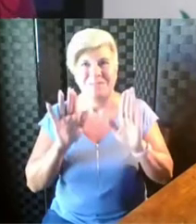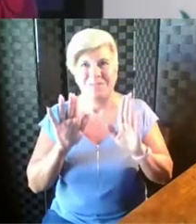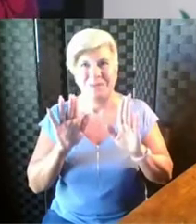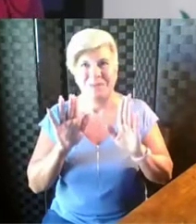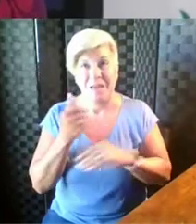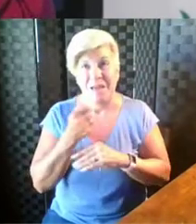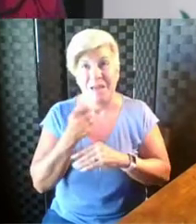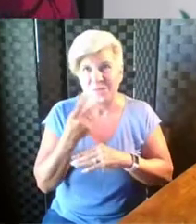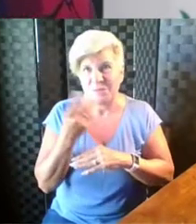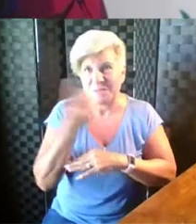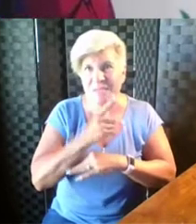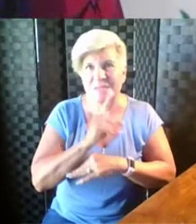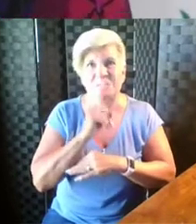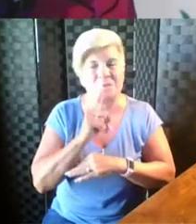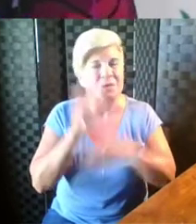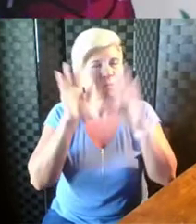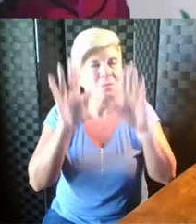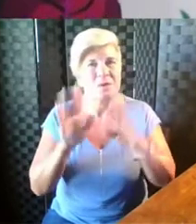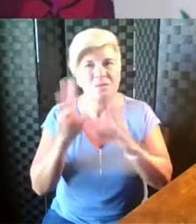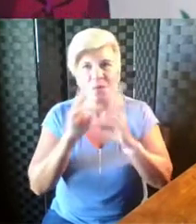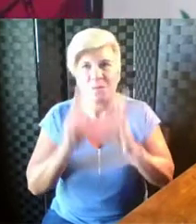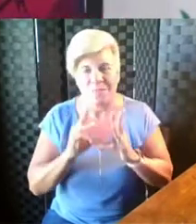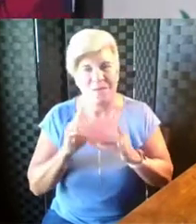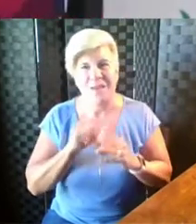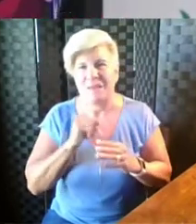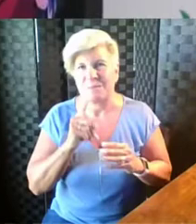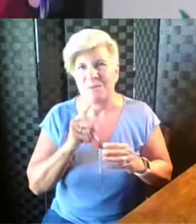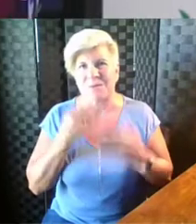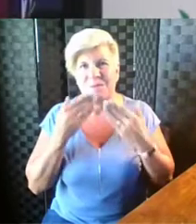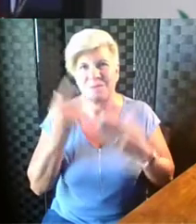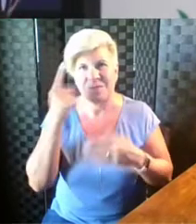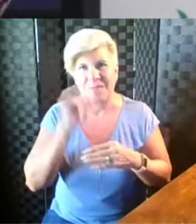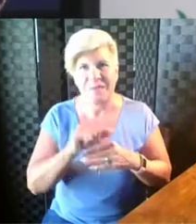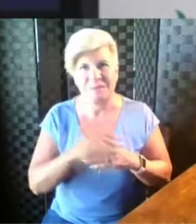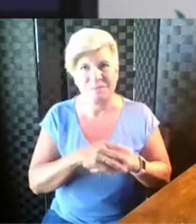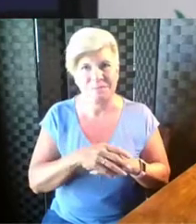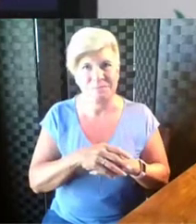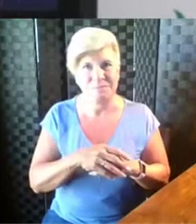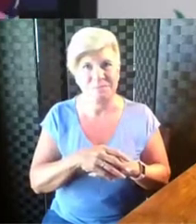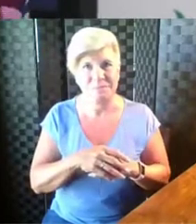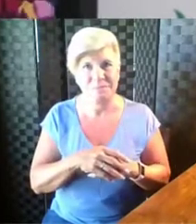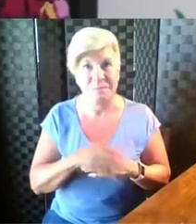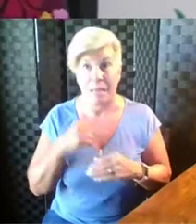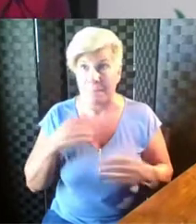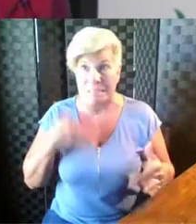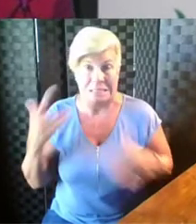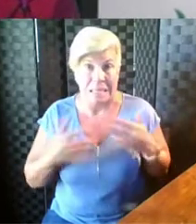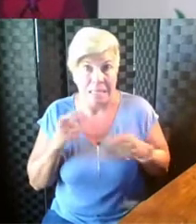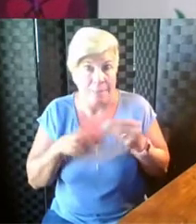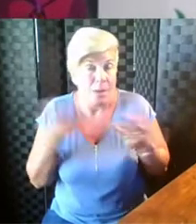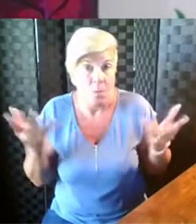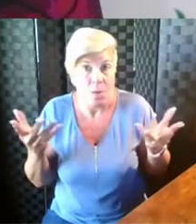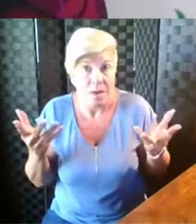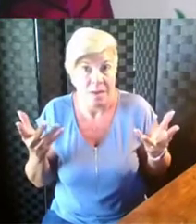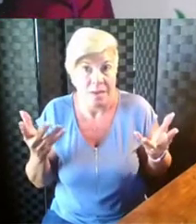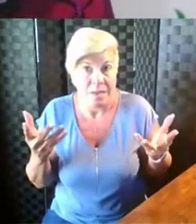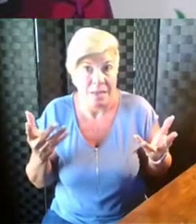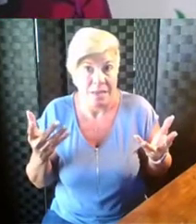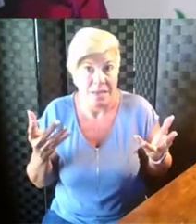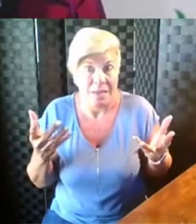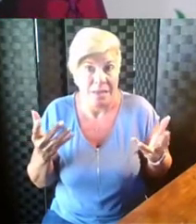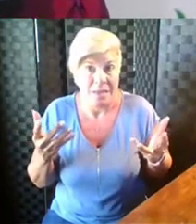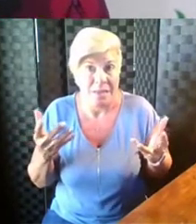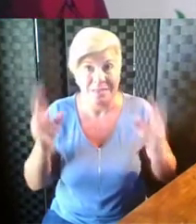a few days of really great weather, and I am really grateful for that. Something that I am excited about is